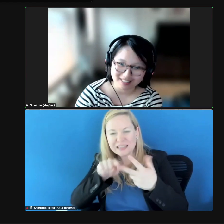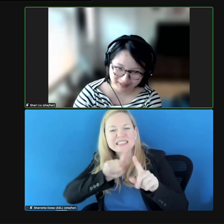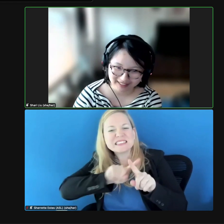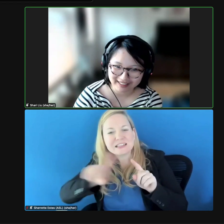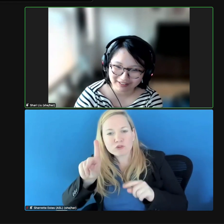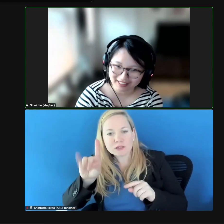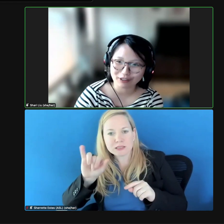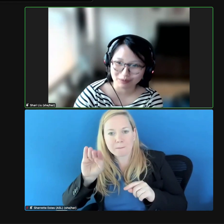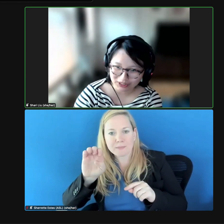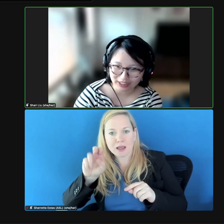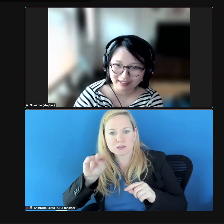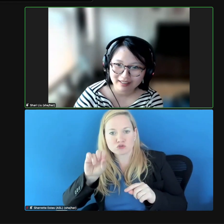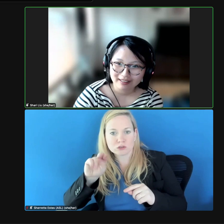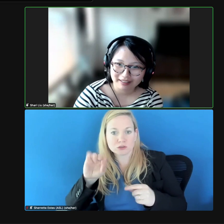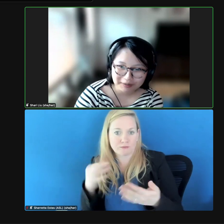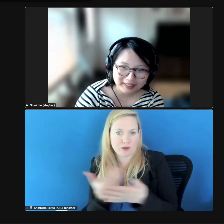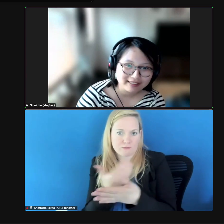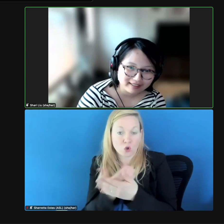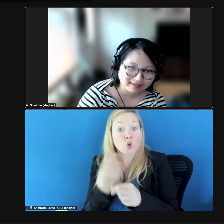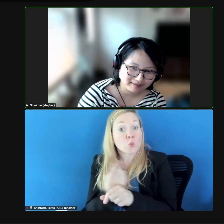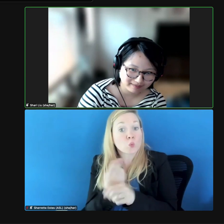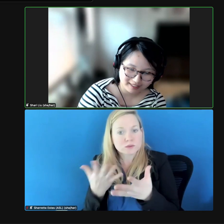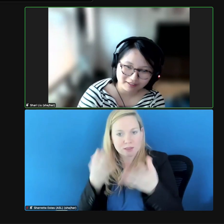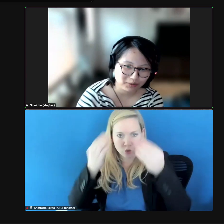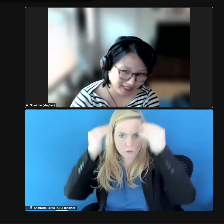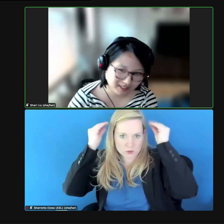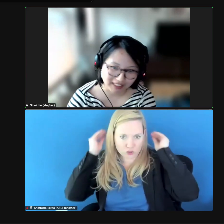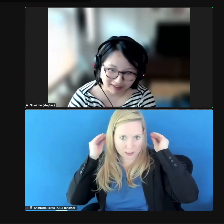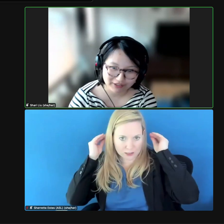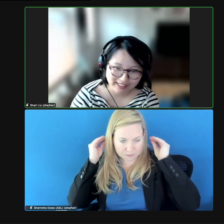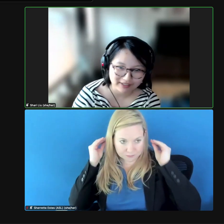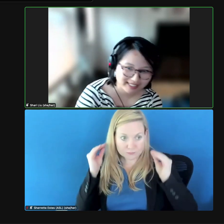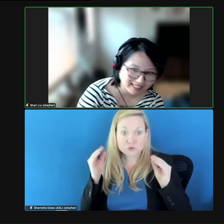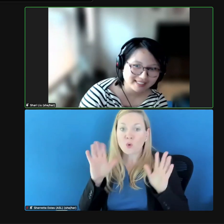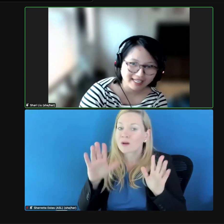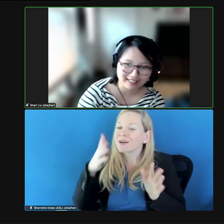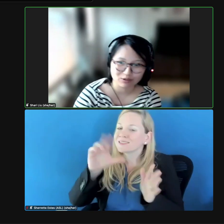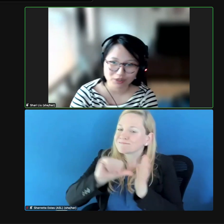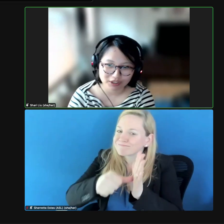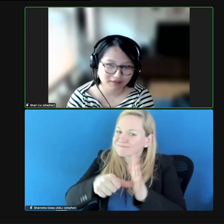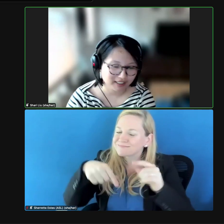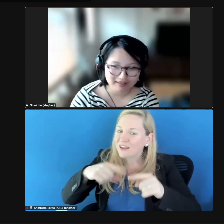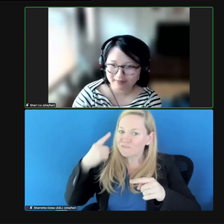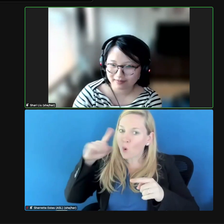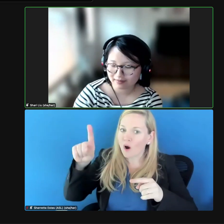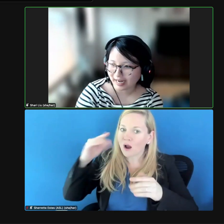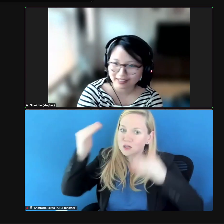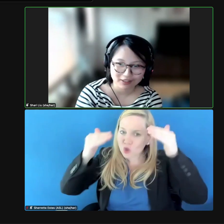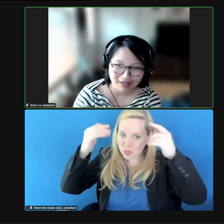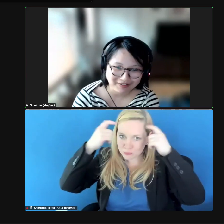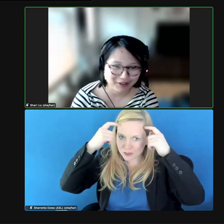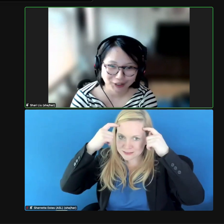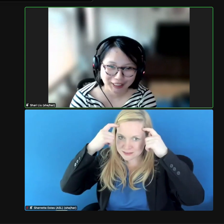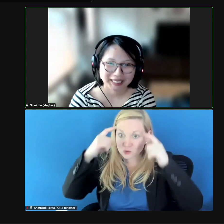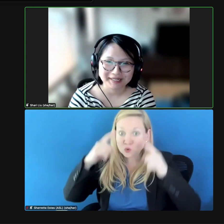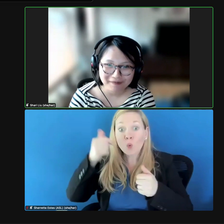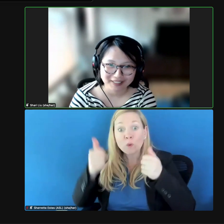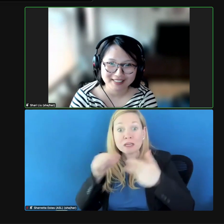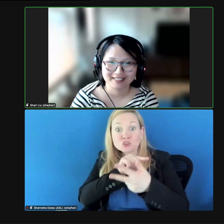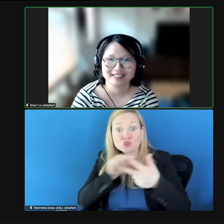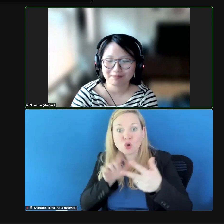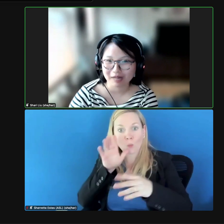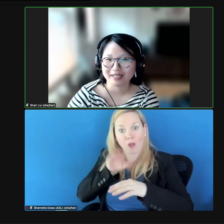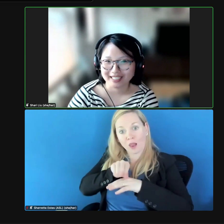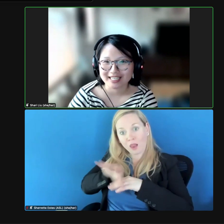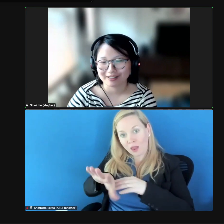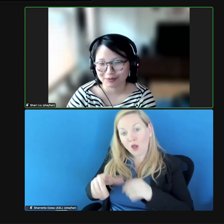these stimuli using neuroimaging. Now, to be clear, these are the brains of adults, right? So this doesn't tell us which of these actually drives longer looking in infants,